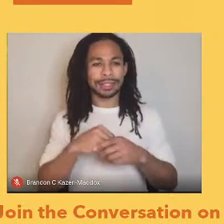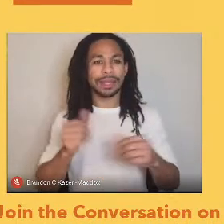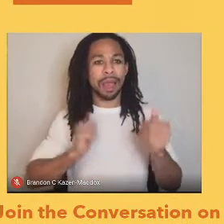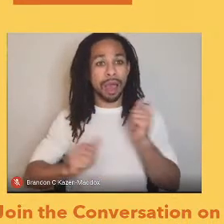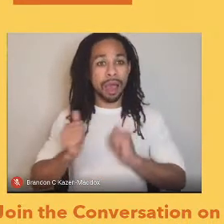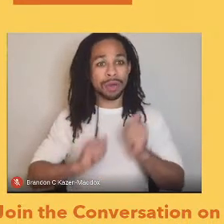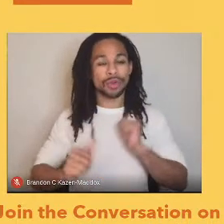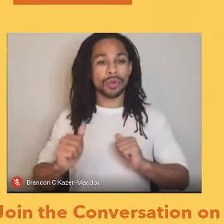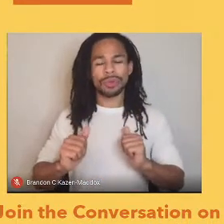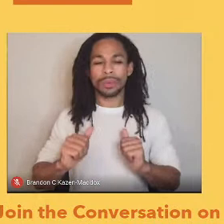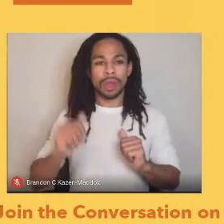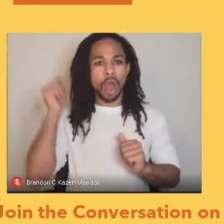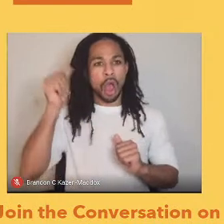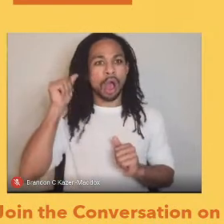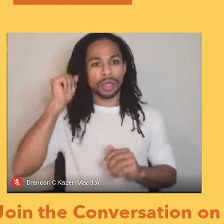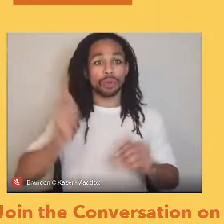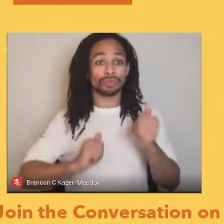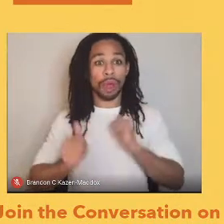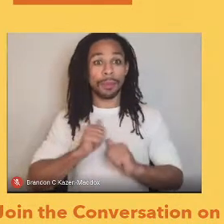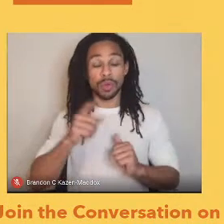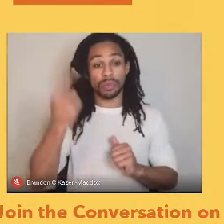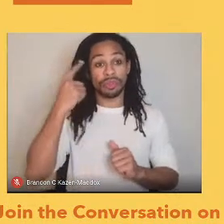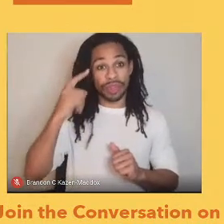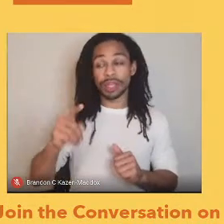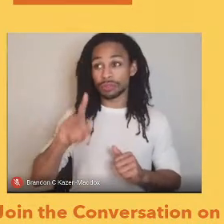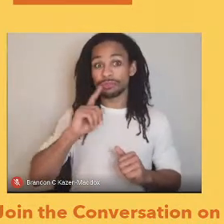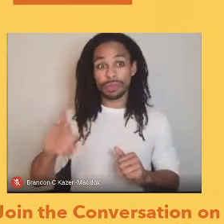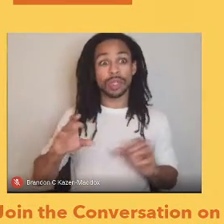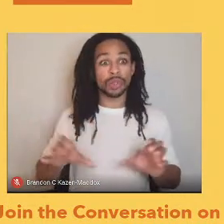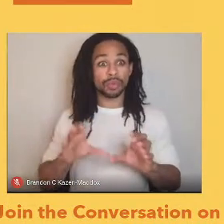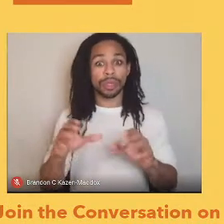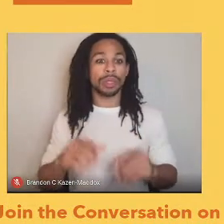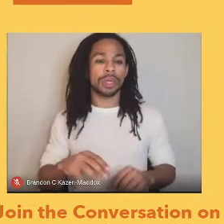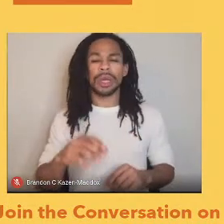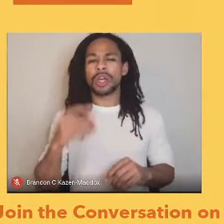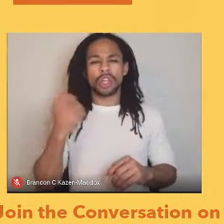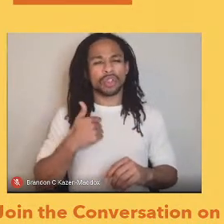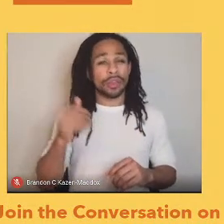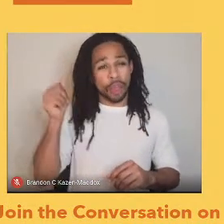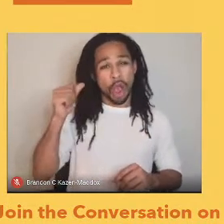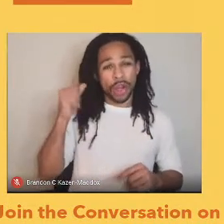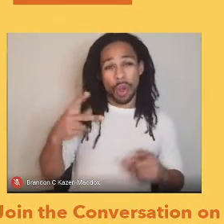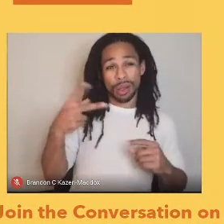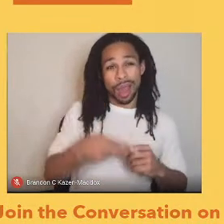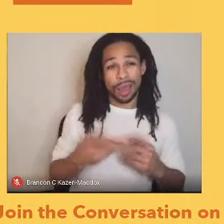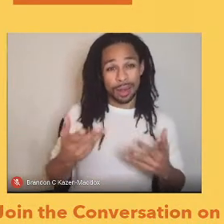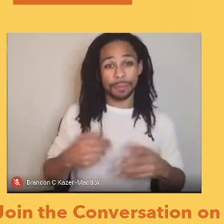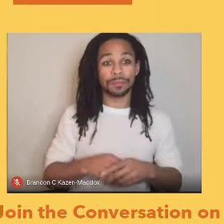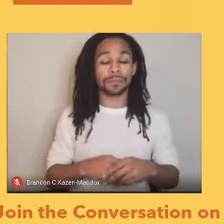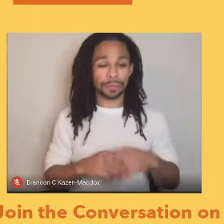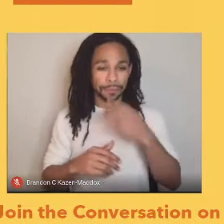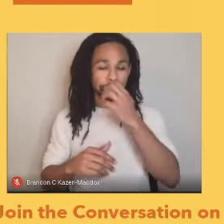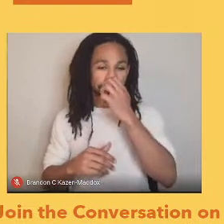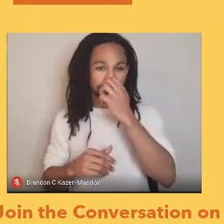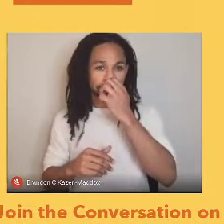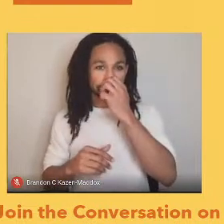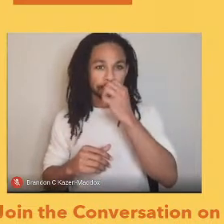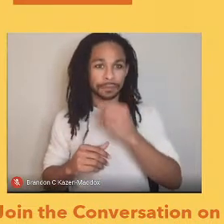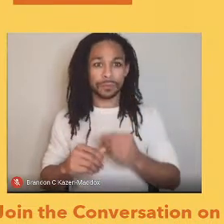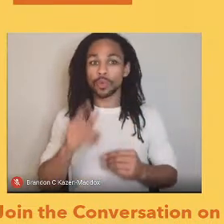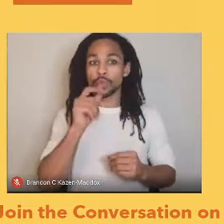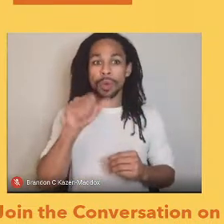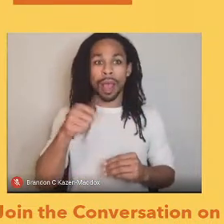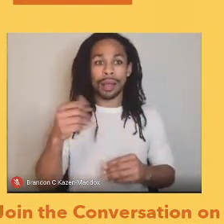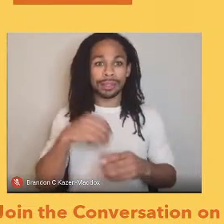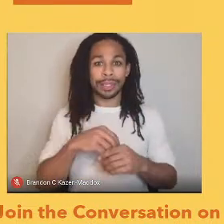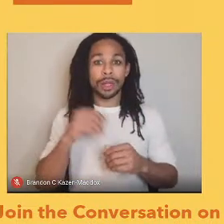you think is crushing it musically? I'm sorry, that totally cut out. Can you ask that one more time? Absolutely. Who else in audio